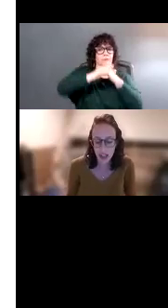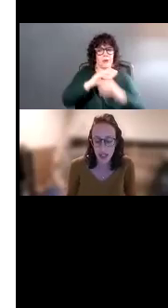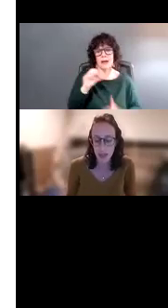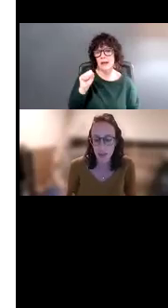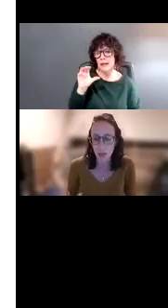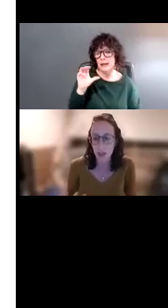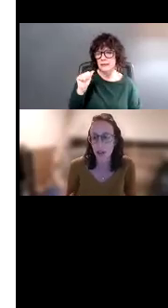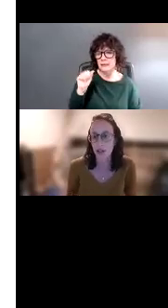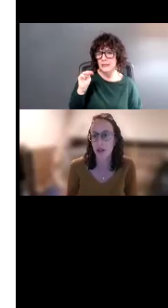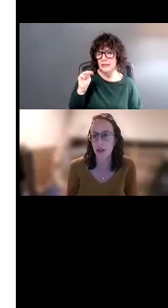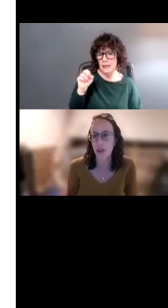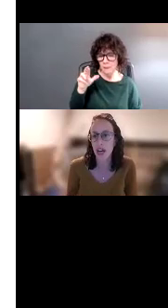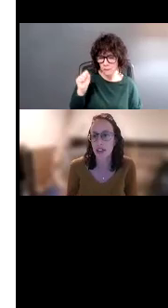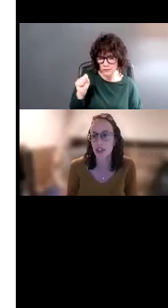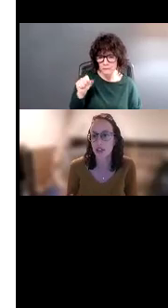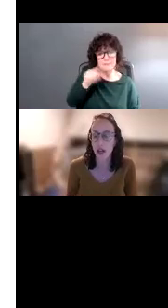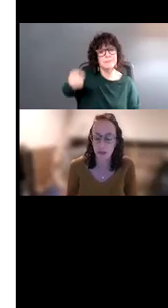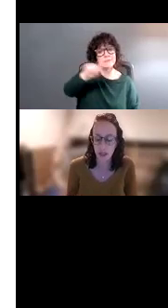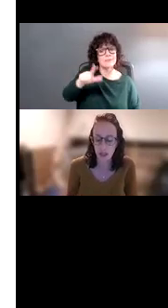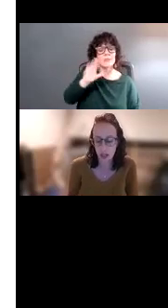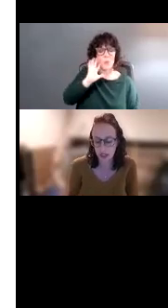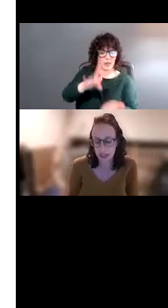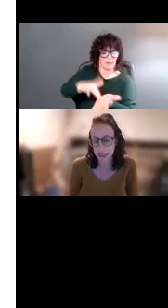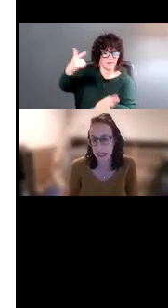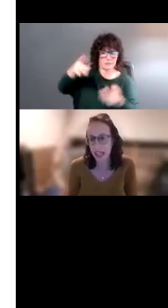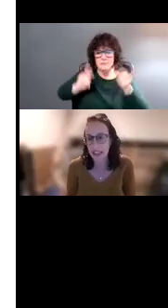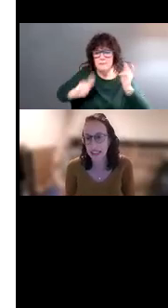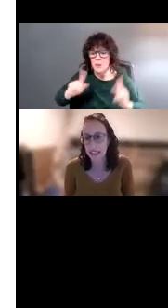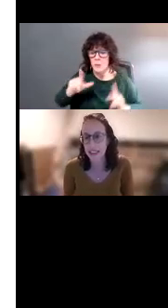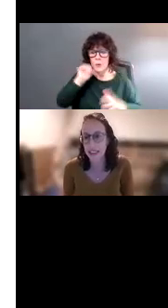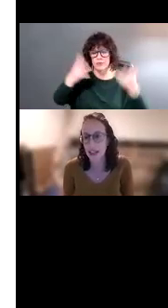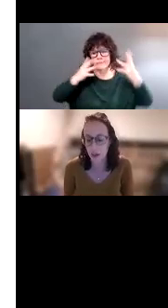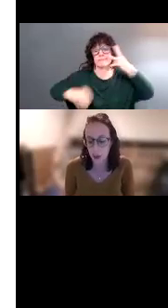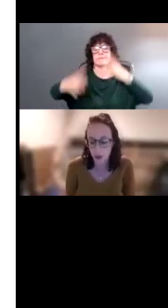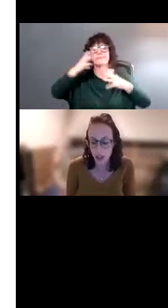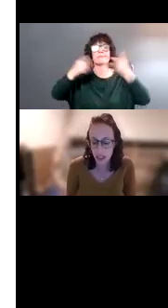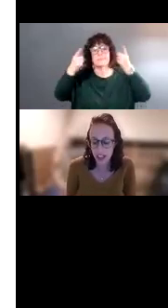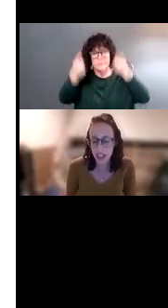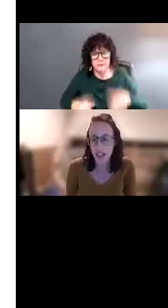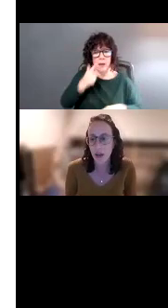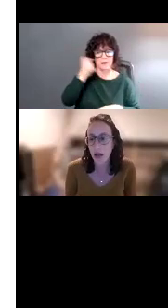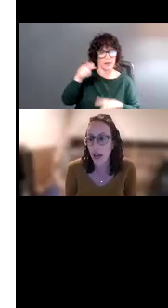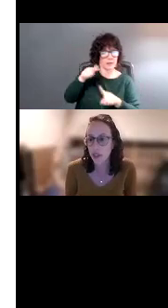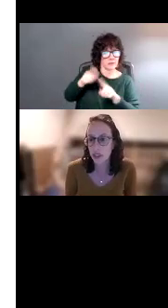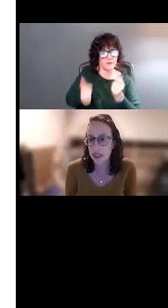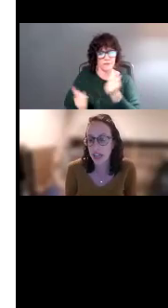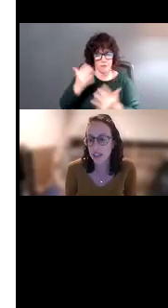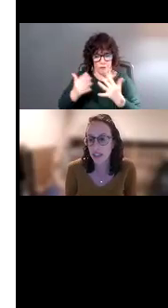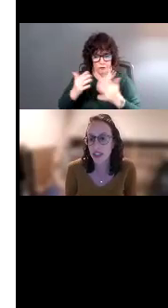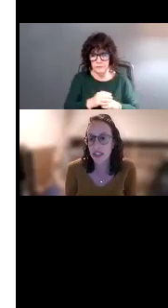fire. We all know that trauma causes heightened states of emotion